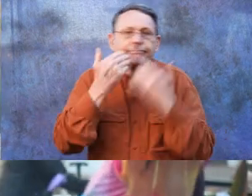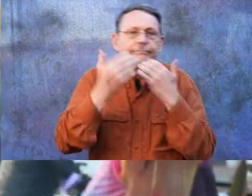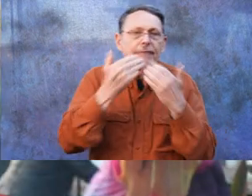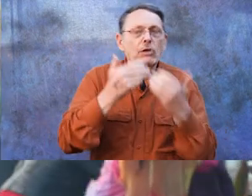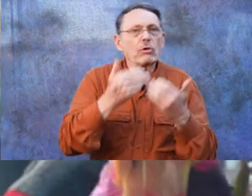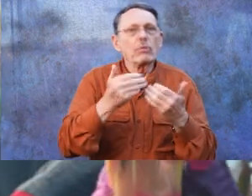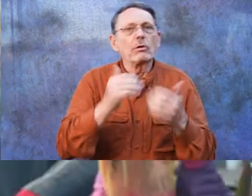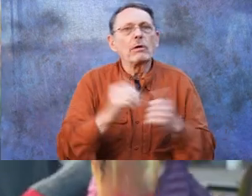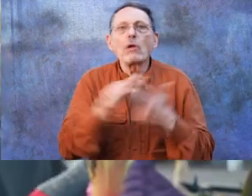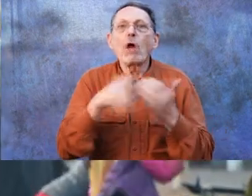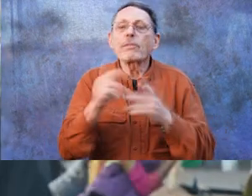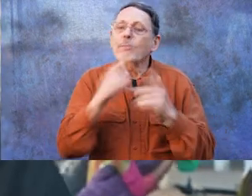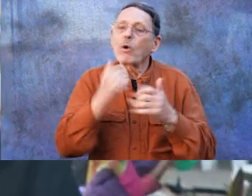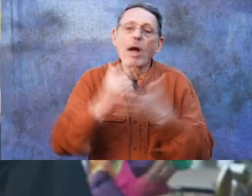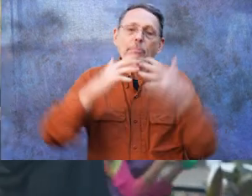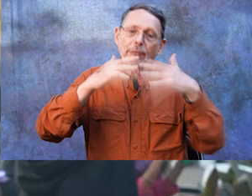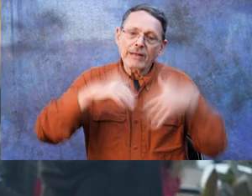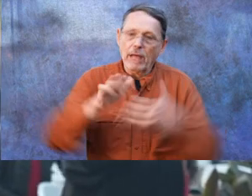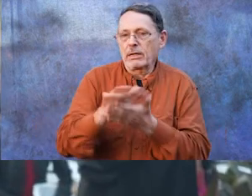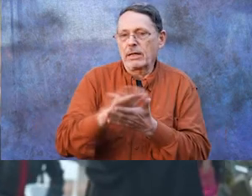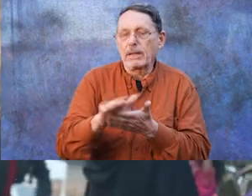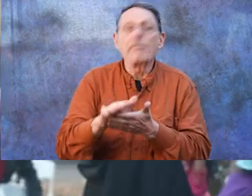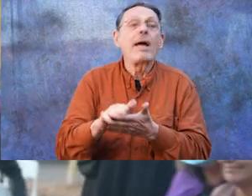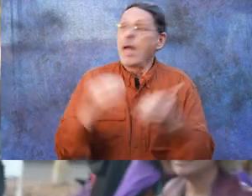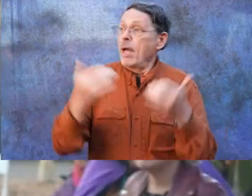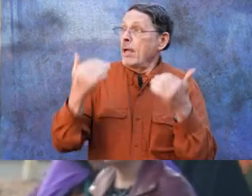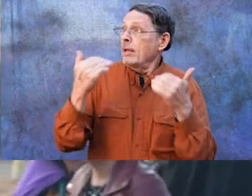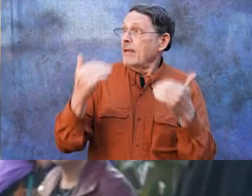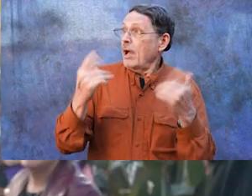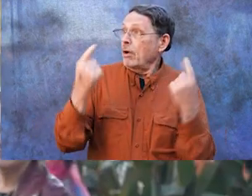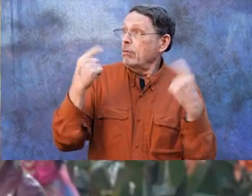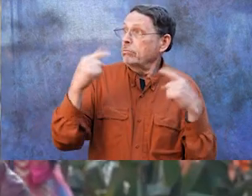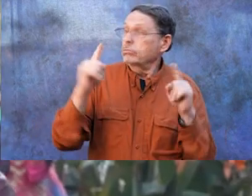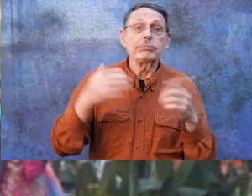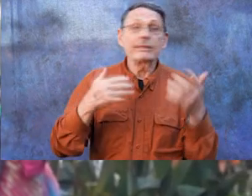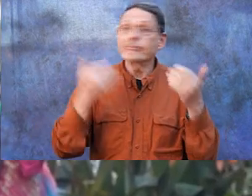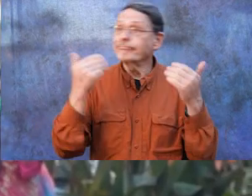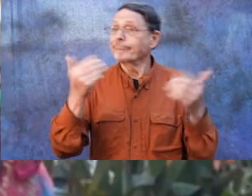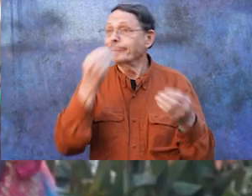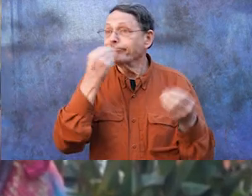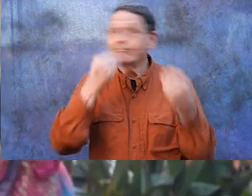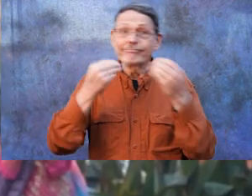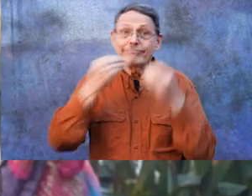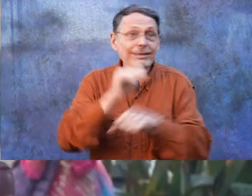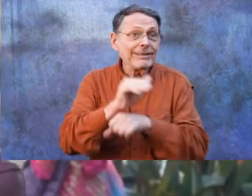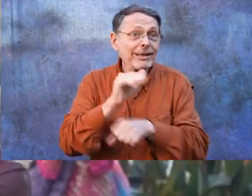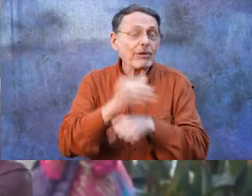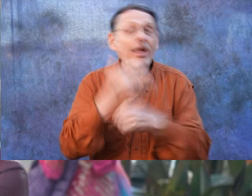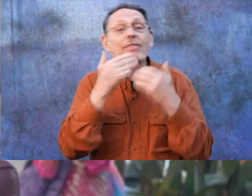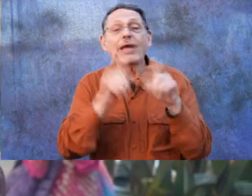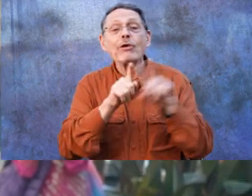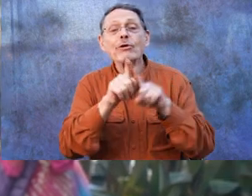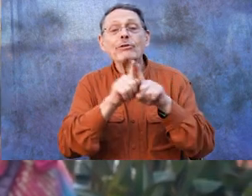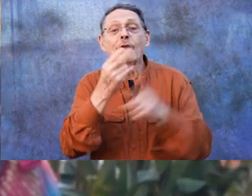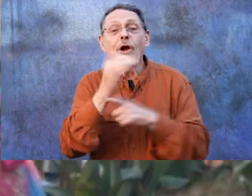and thanking you in advance, everyone who helped break down and clean up. And now we get to have dinner. And thank